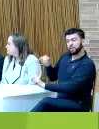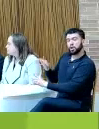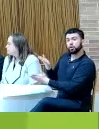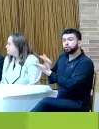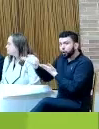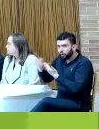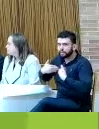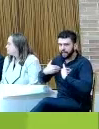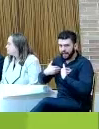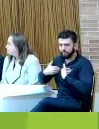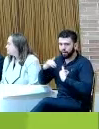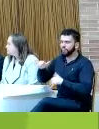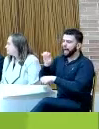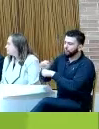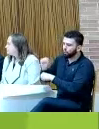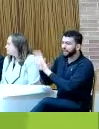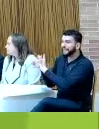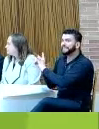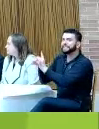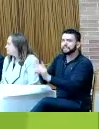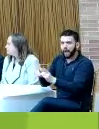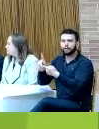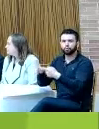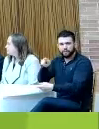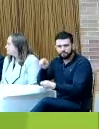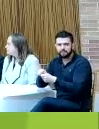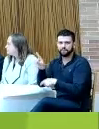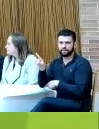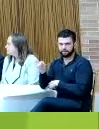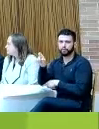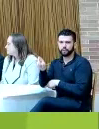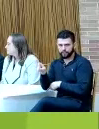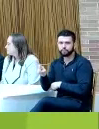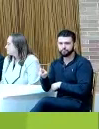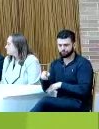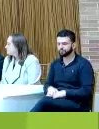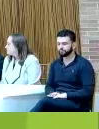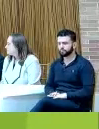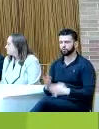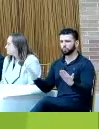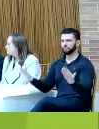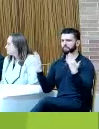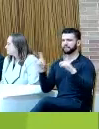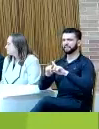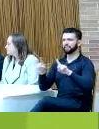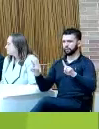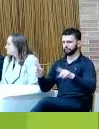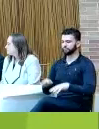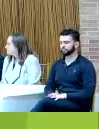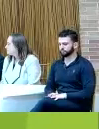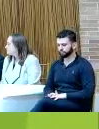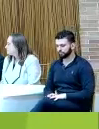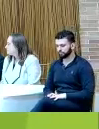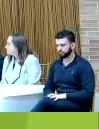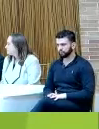tied to a specific um disabling need and so bottom line as it pertains